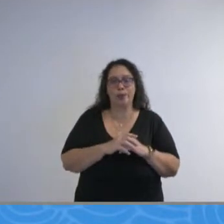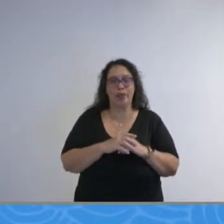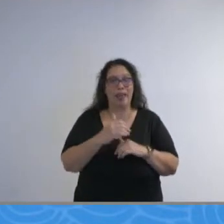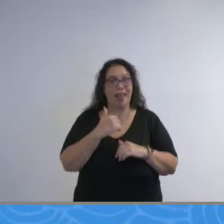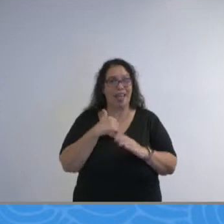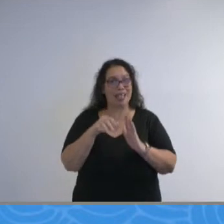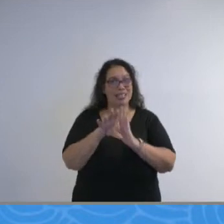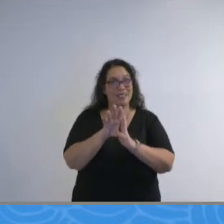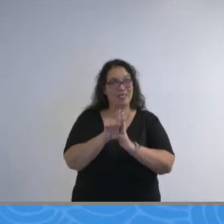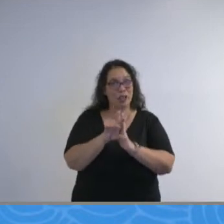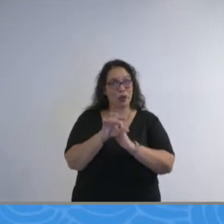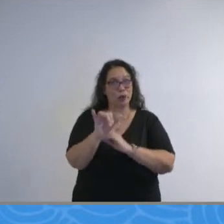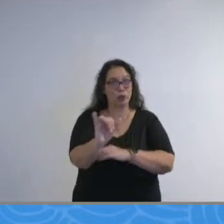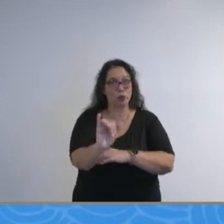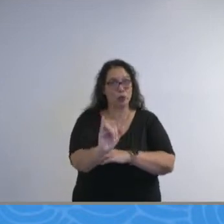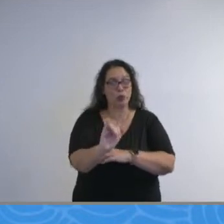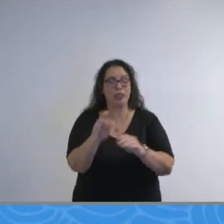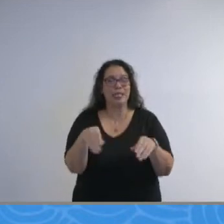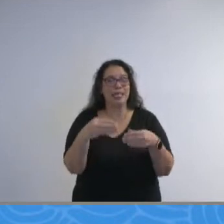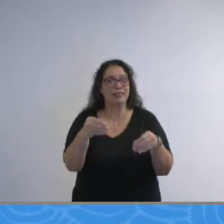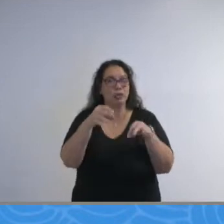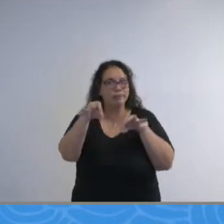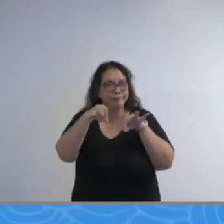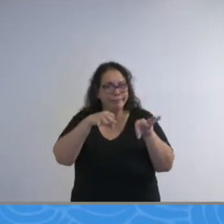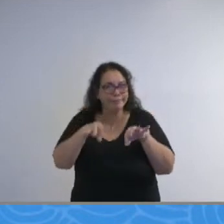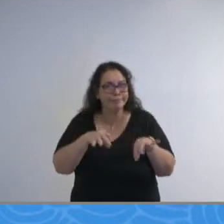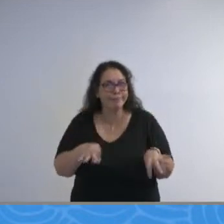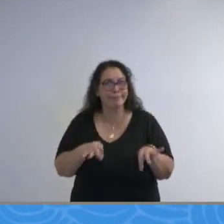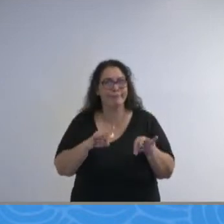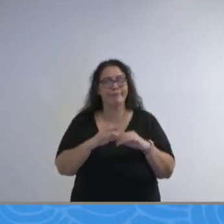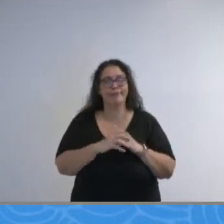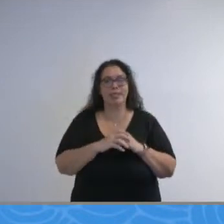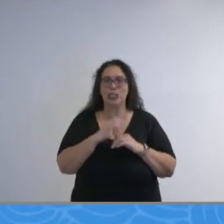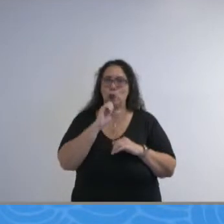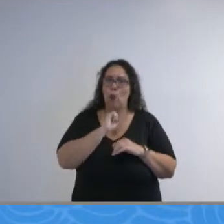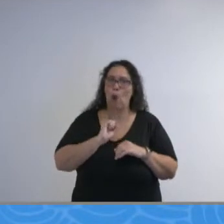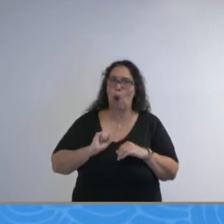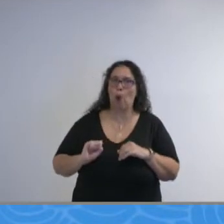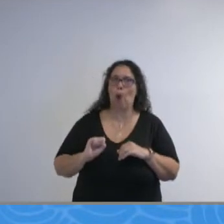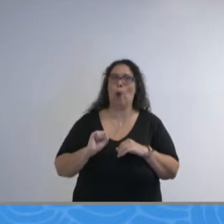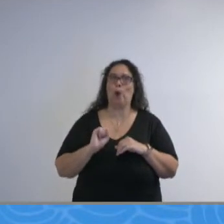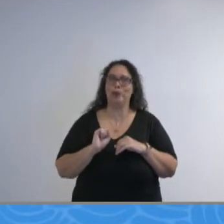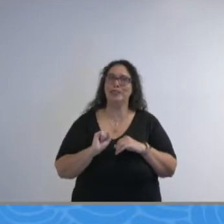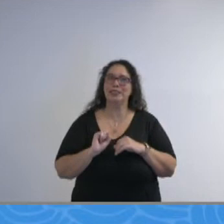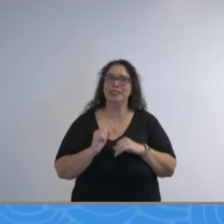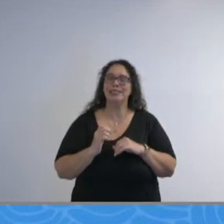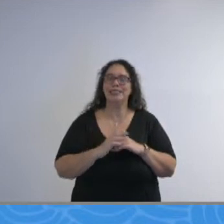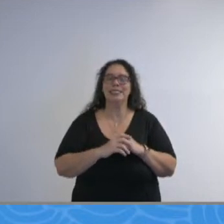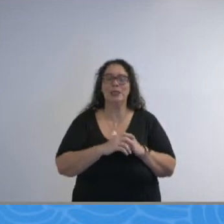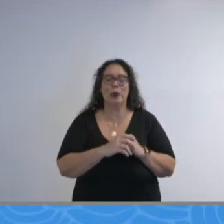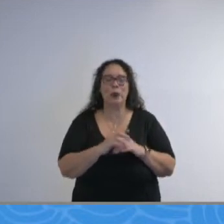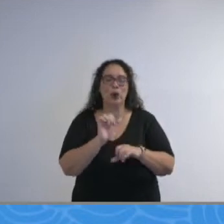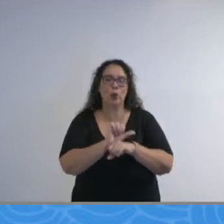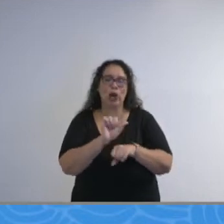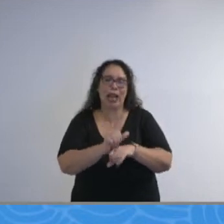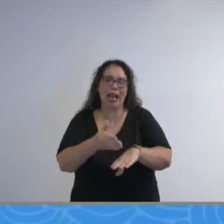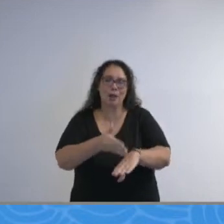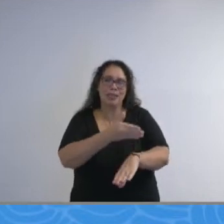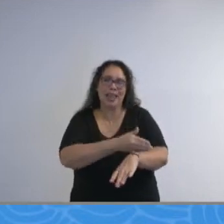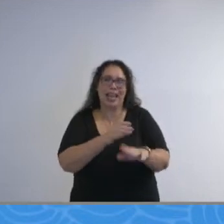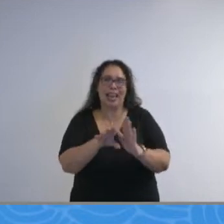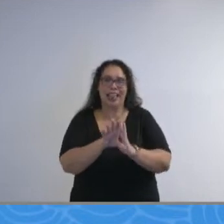video on the website that gives you directions. It is an old video, so it's for the prior year, and they're working on updating